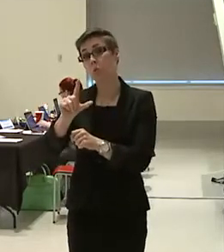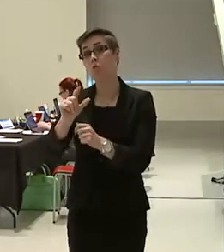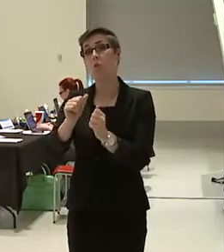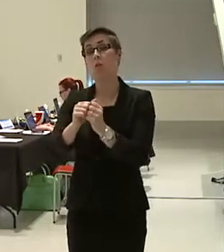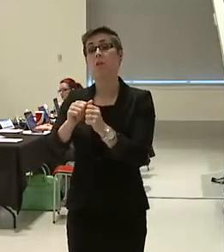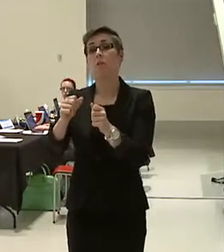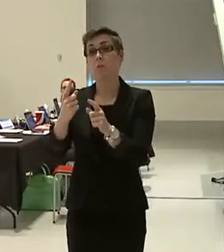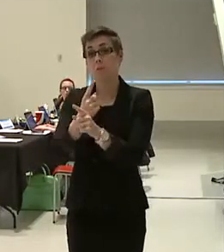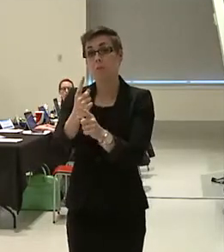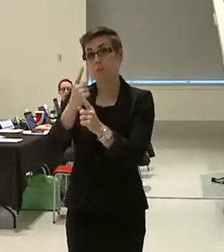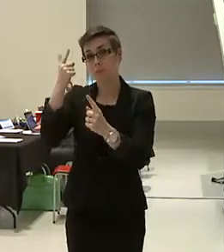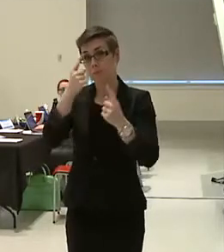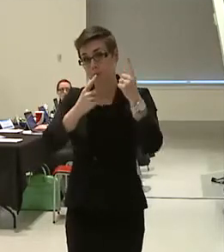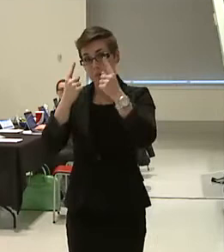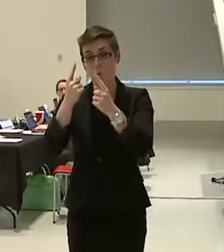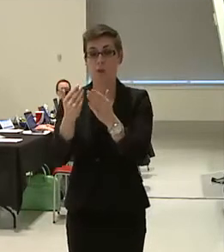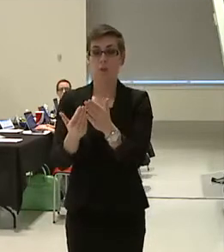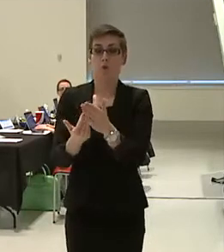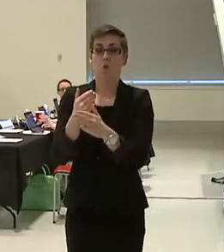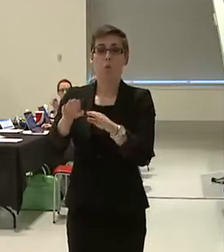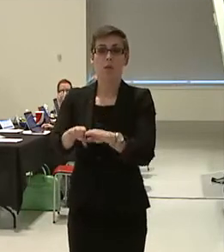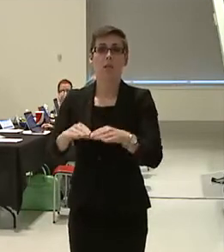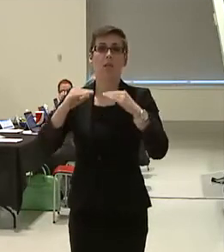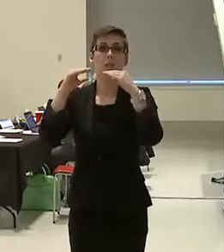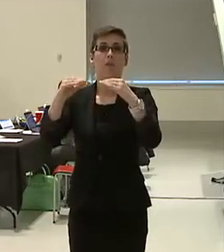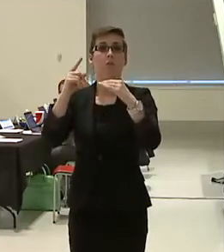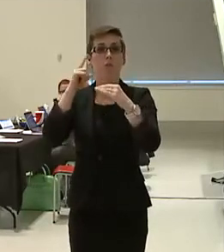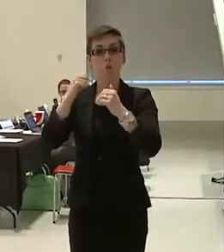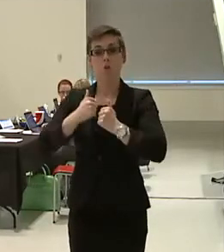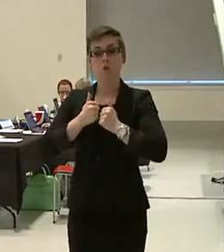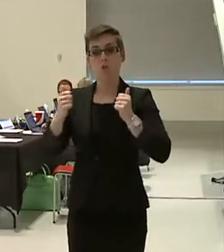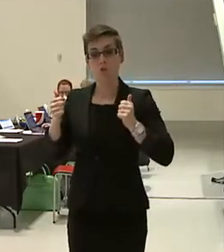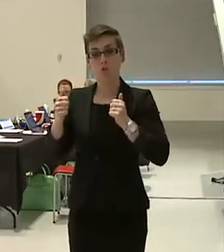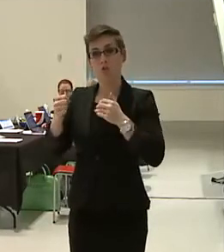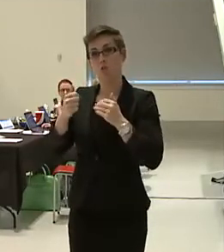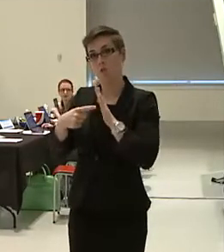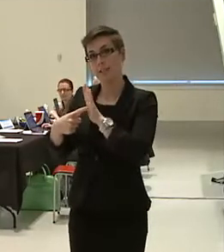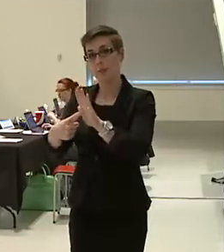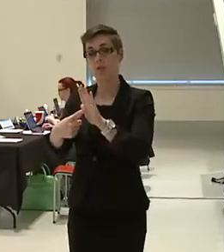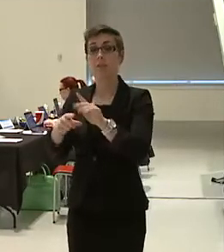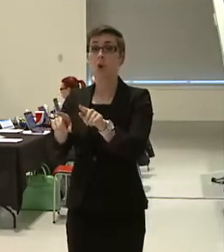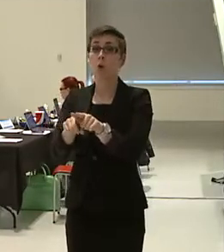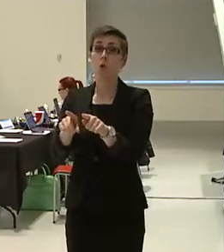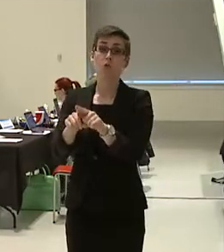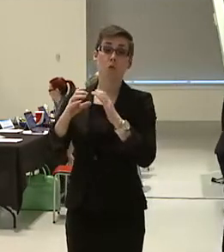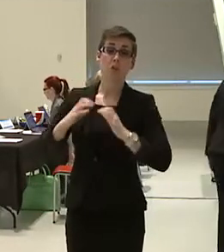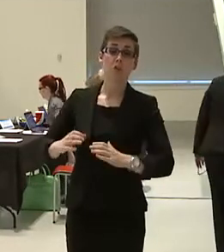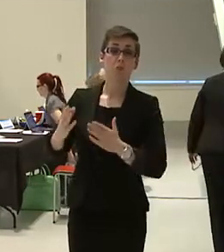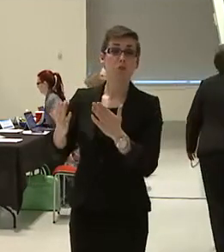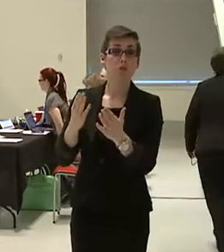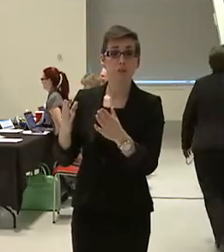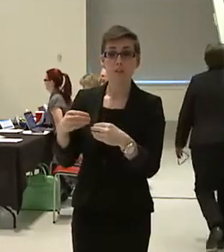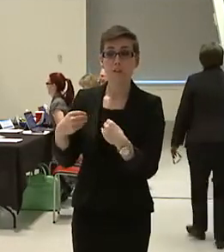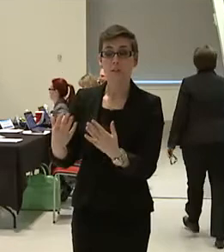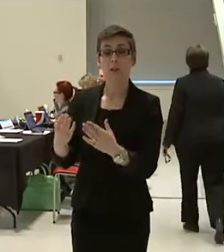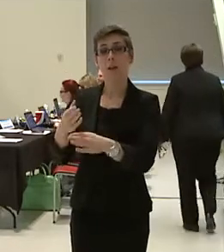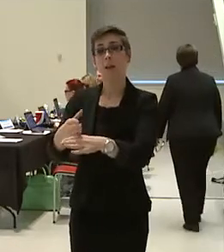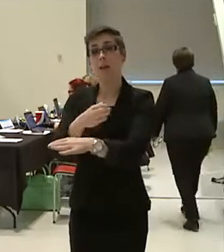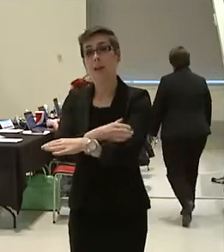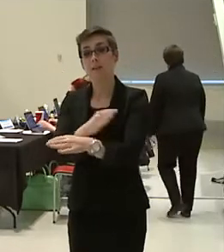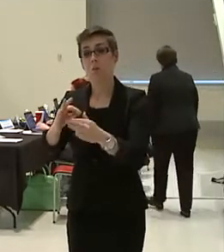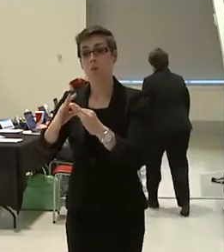agencies develop new levels of transparency and provide exceptional customer service, thereby enhancing relationships with